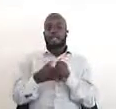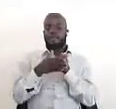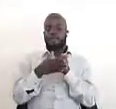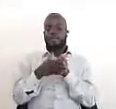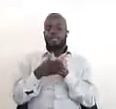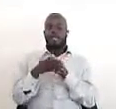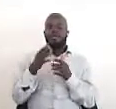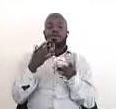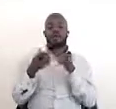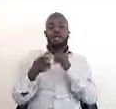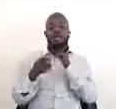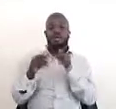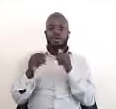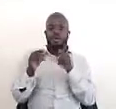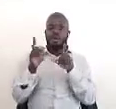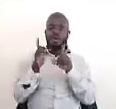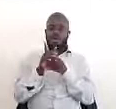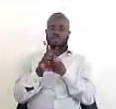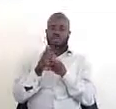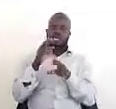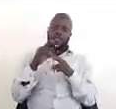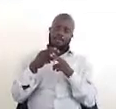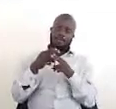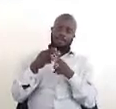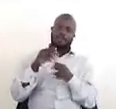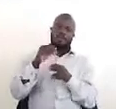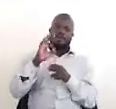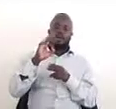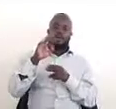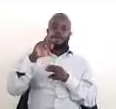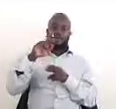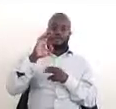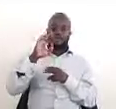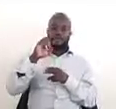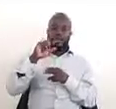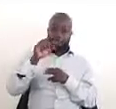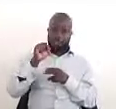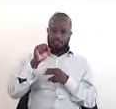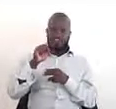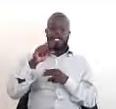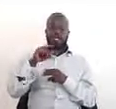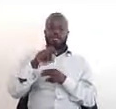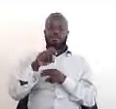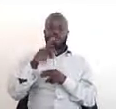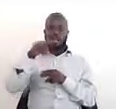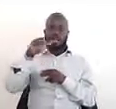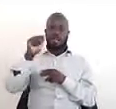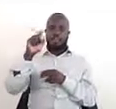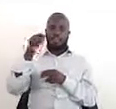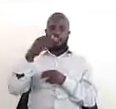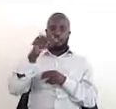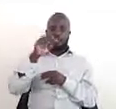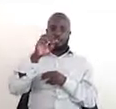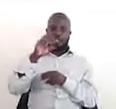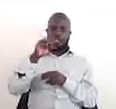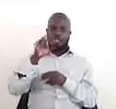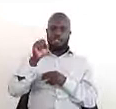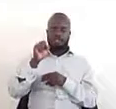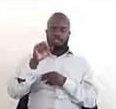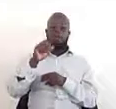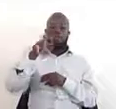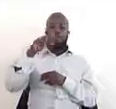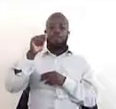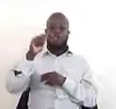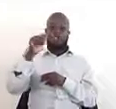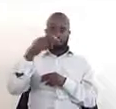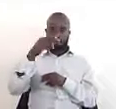unhelpful microbes. So they might also be known as bugs, germs, or pathogens. And pathogen here, patho,